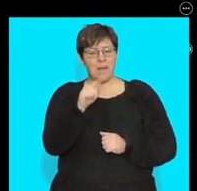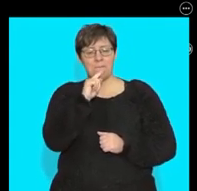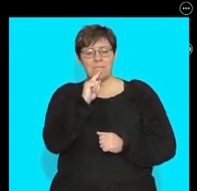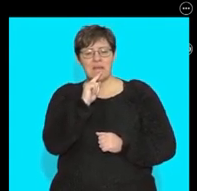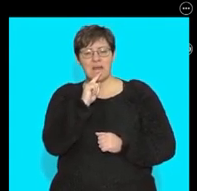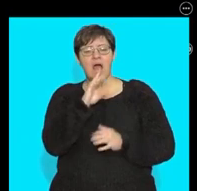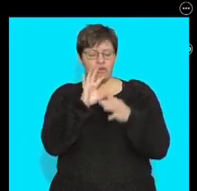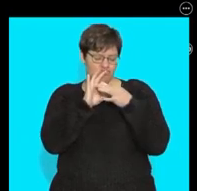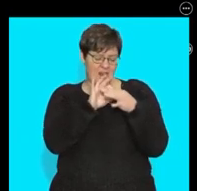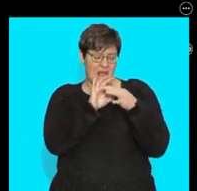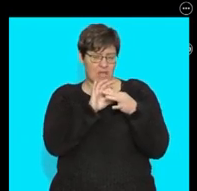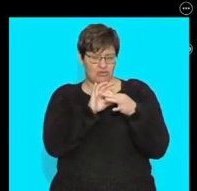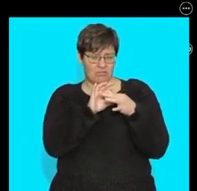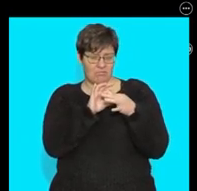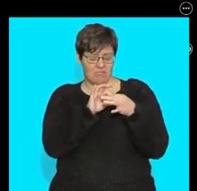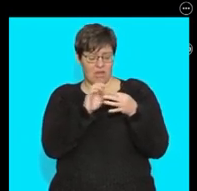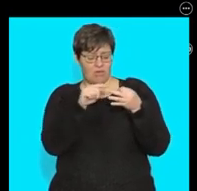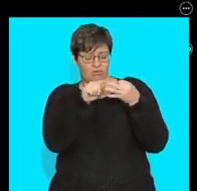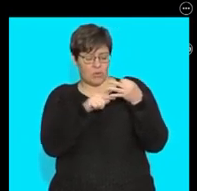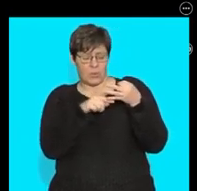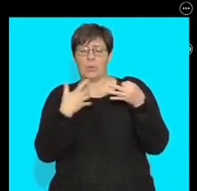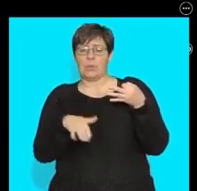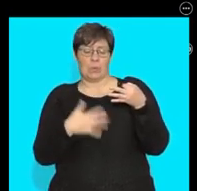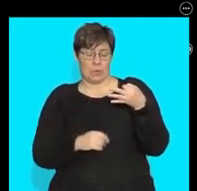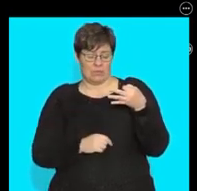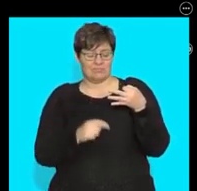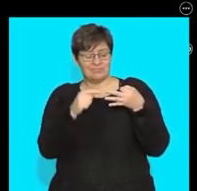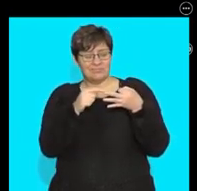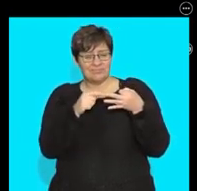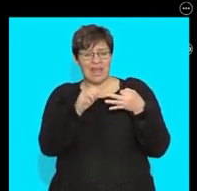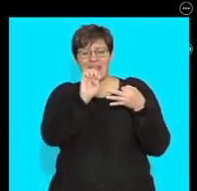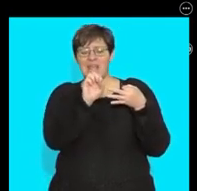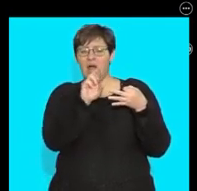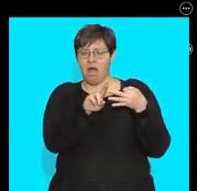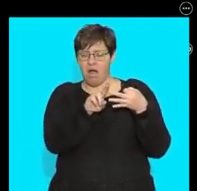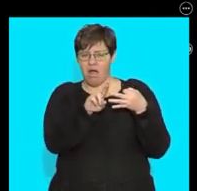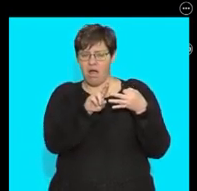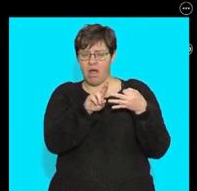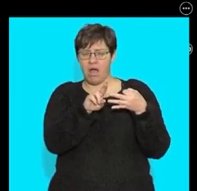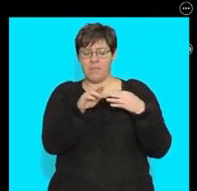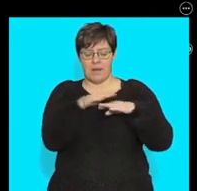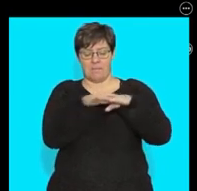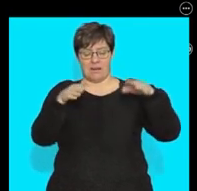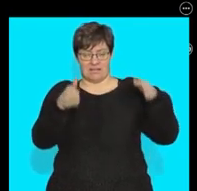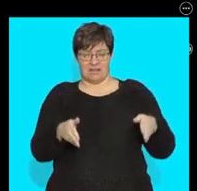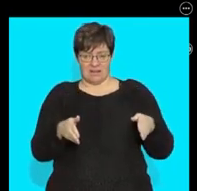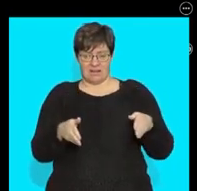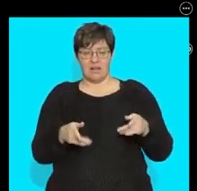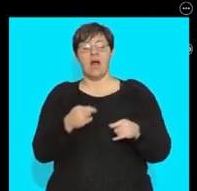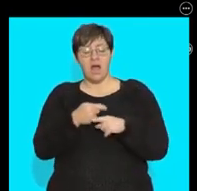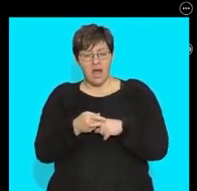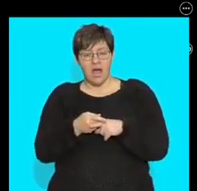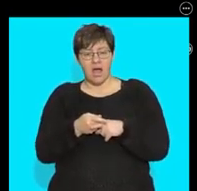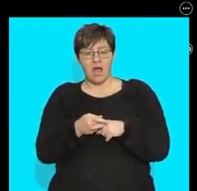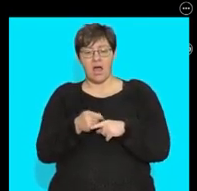a close relationship with each other. And this ER is like a pedestal. The ribosomes